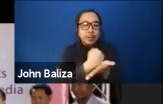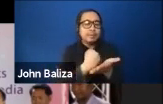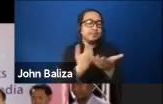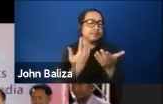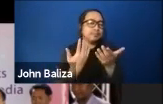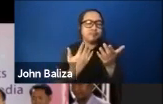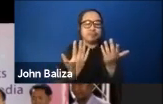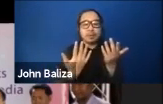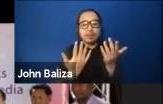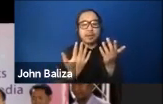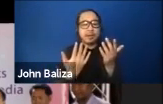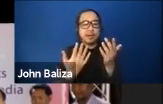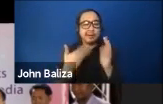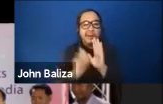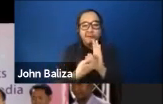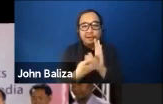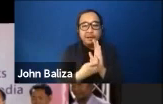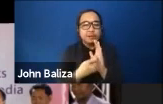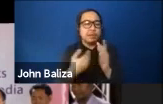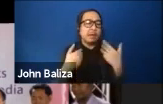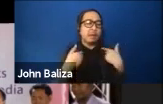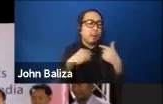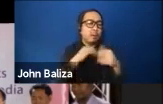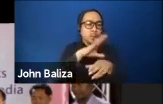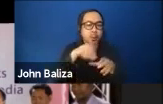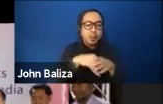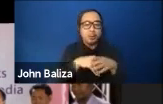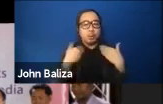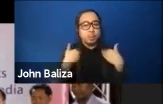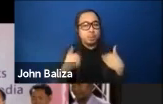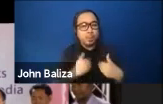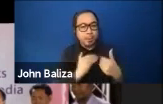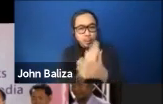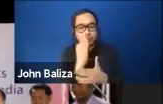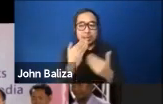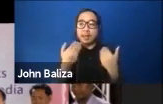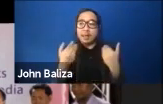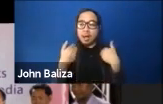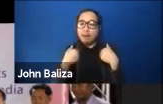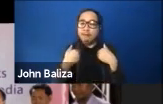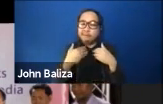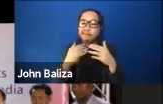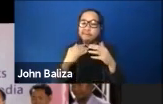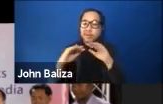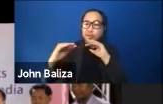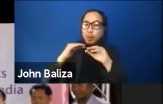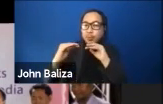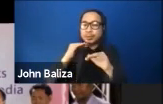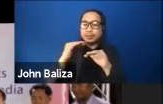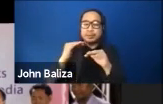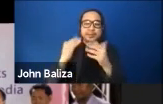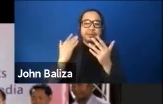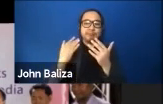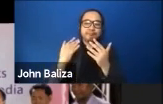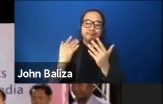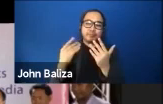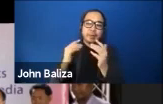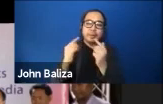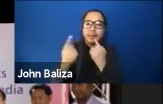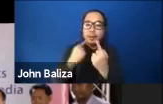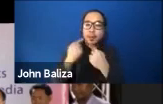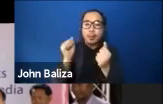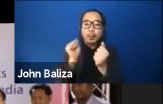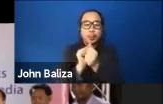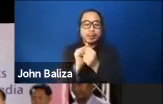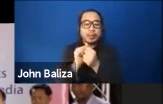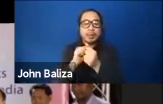on human rights base and proactively dialogue with our, the stakeholder, including public, local authority,